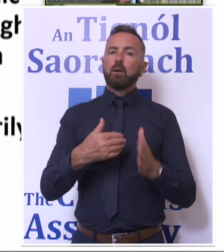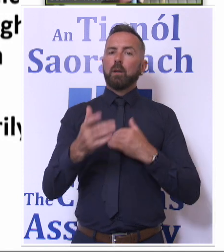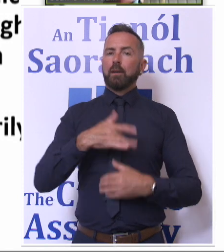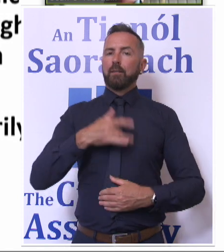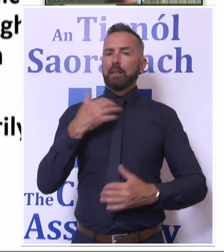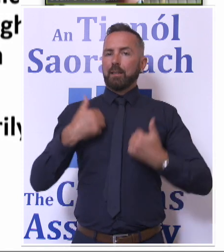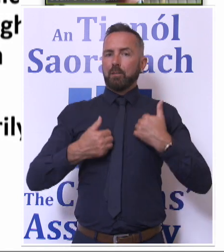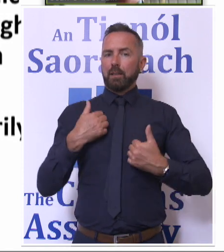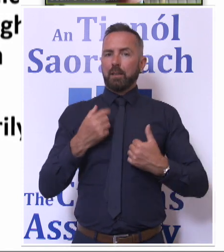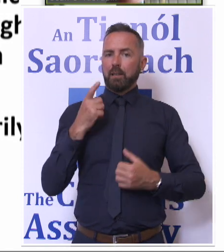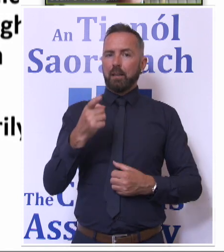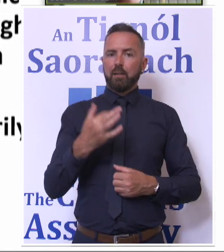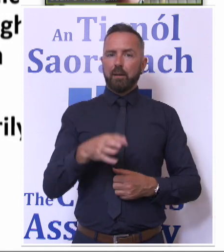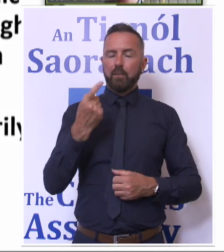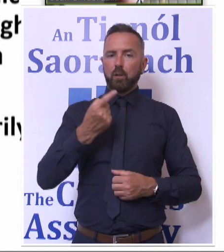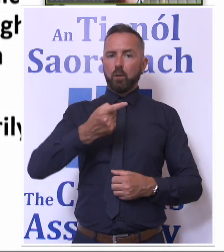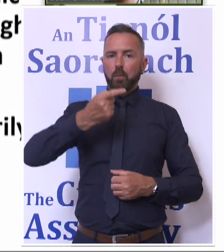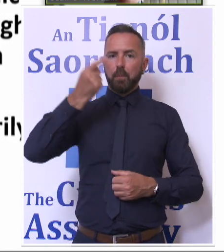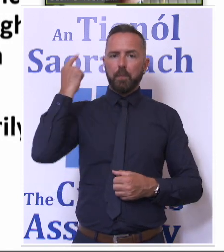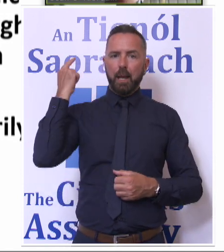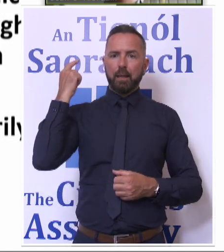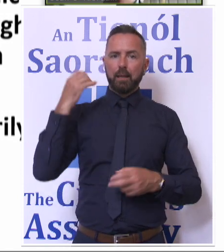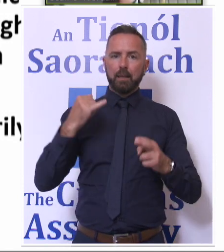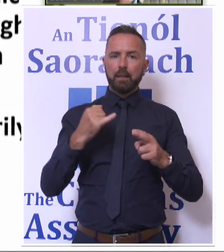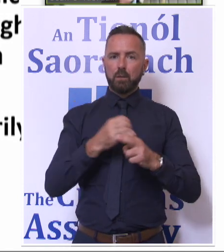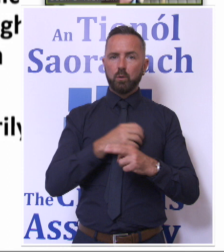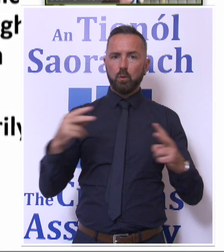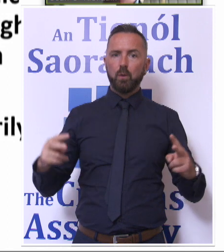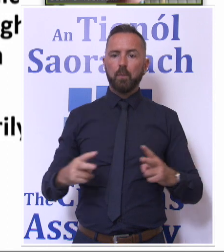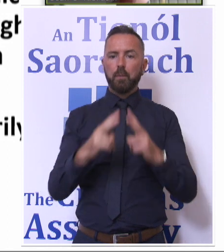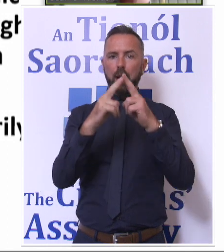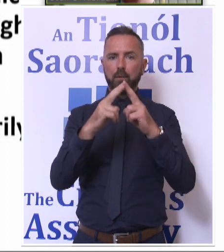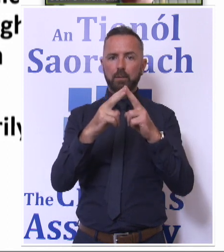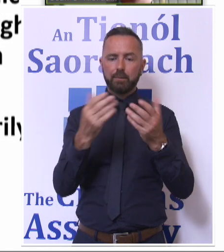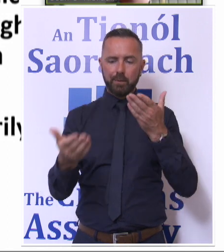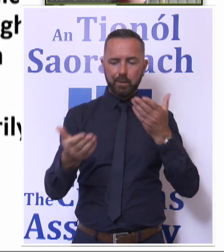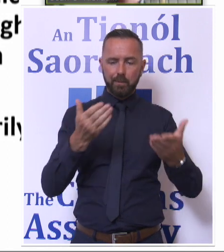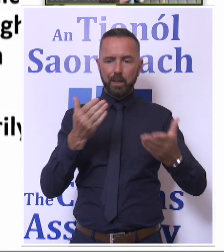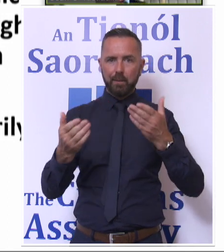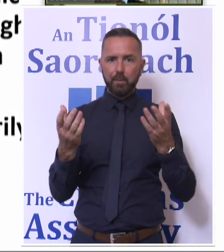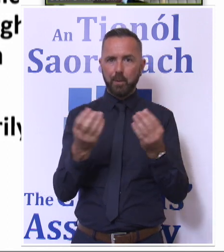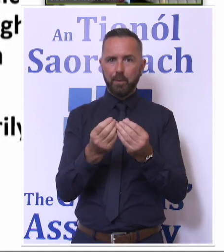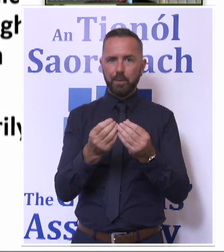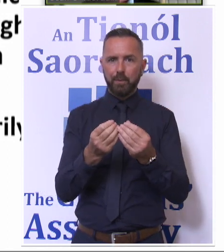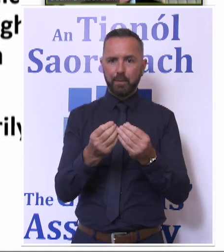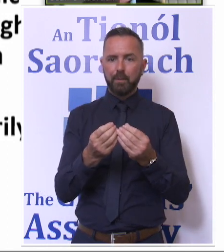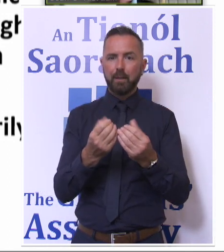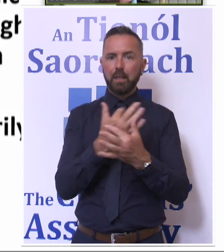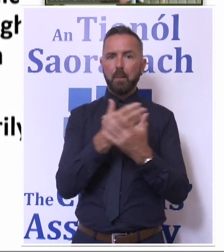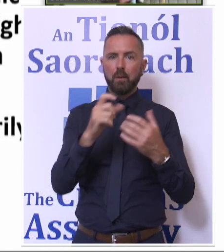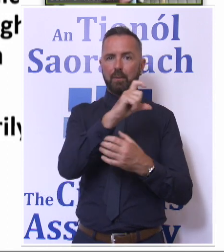you go back into Paris and compare and contrast the numbers of councillors that are in Paris with the number of